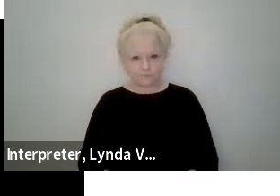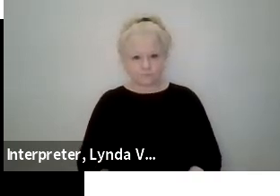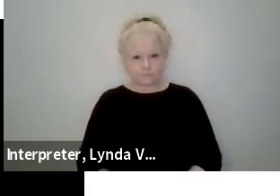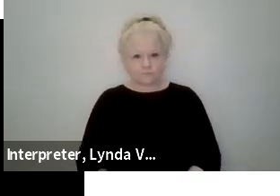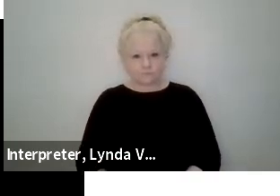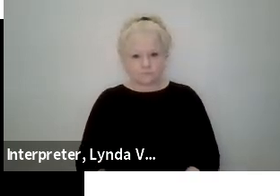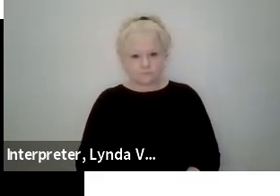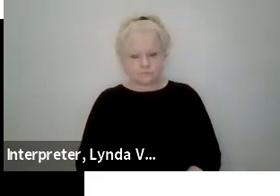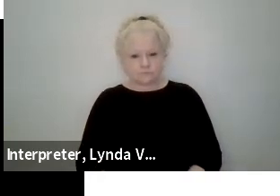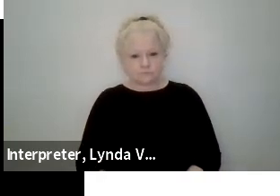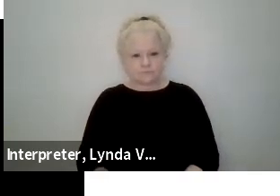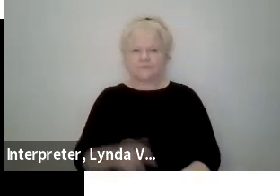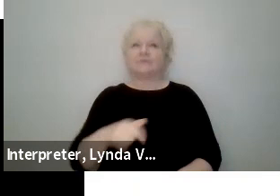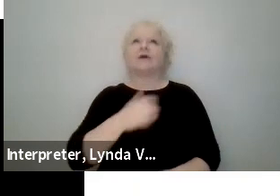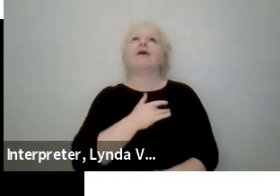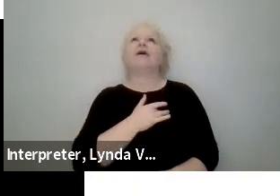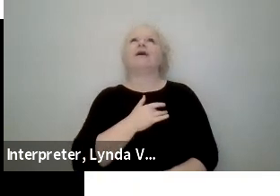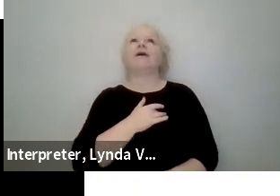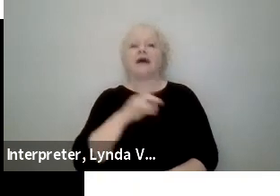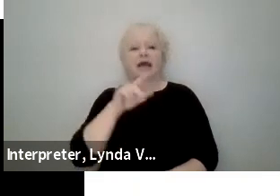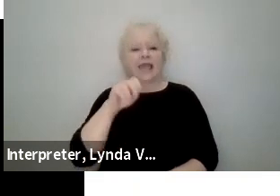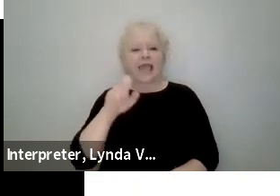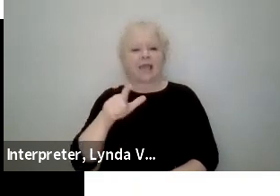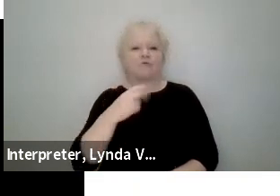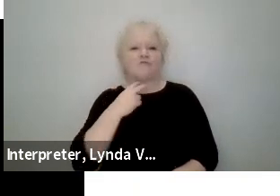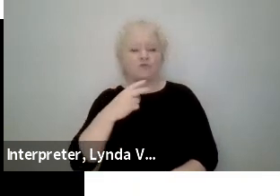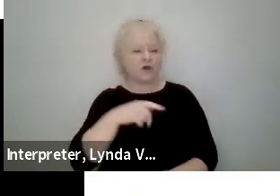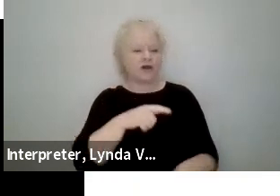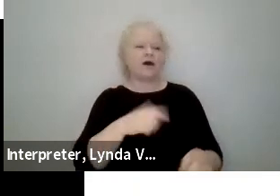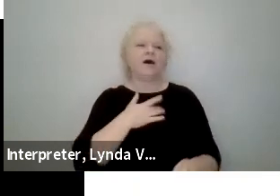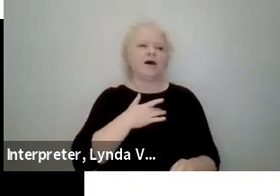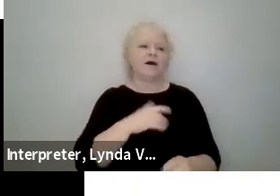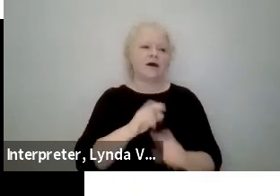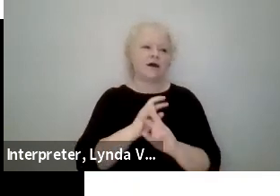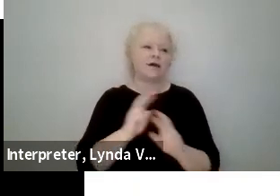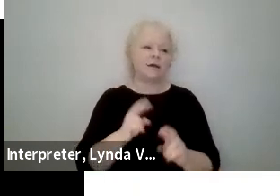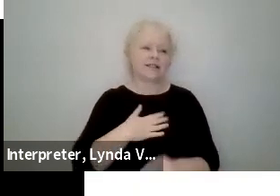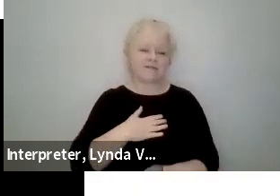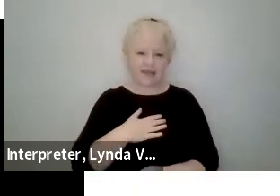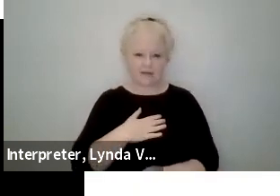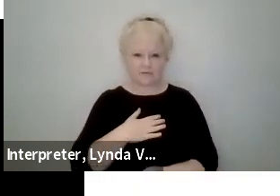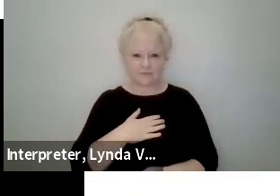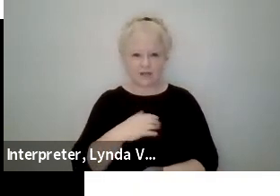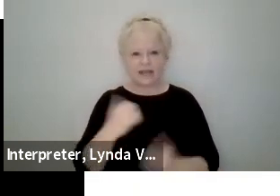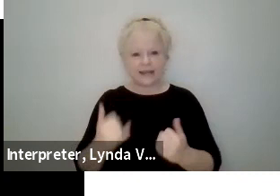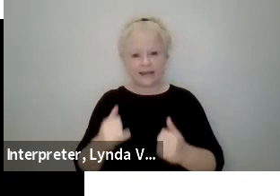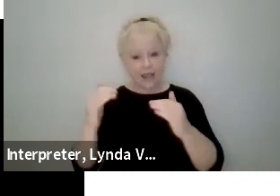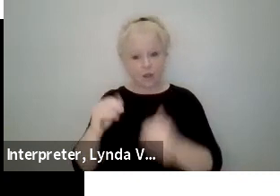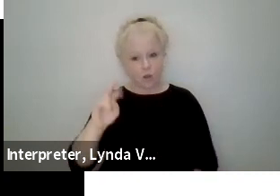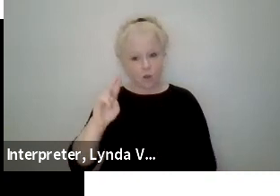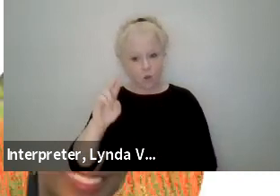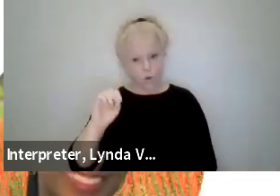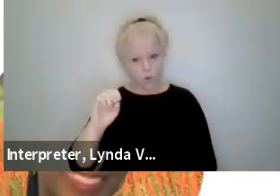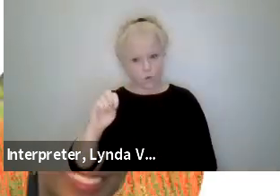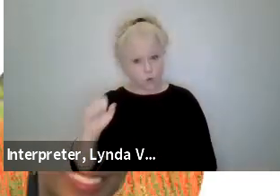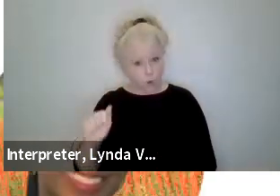This video gets me every time. Rosa is going to tell you more about the readiness side of things and some of her strategies that she has planned.